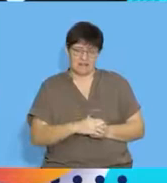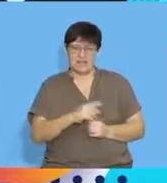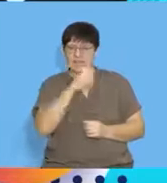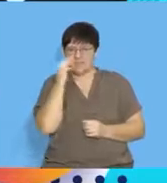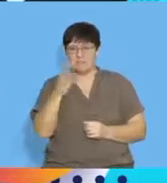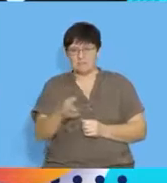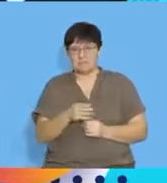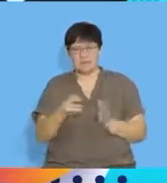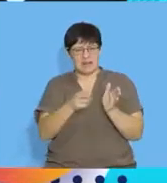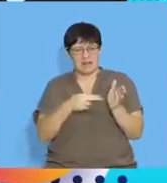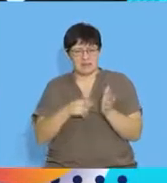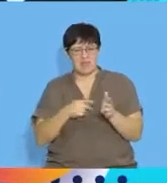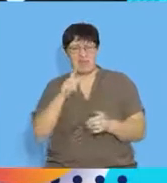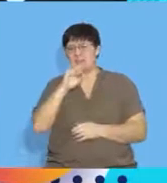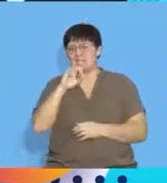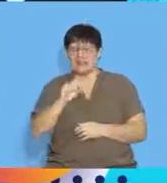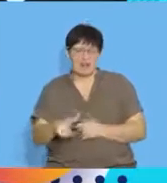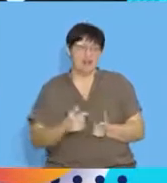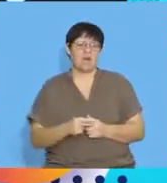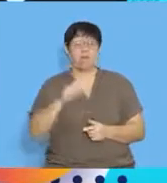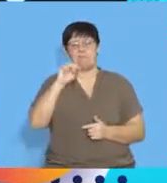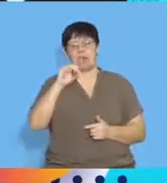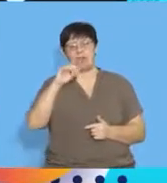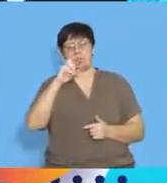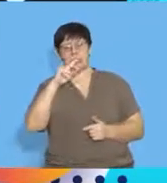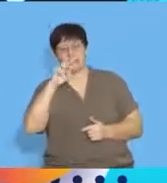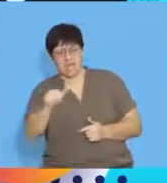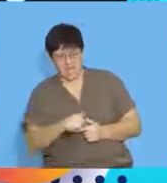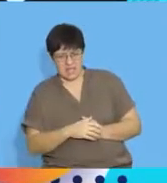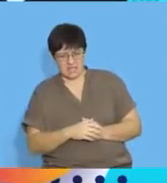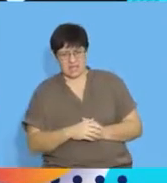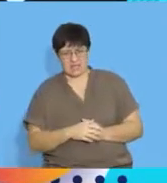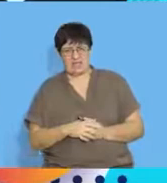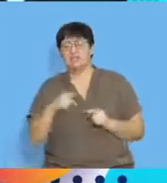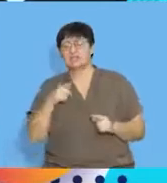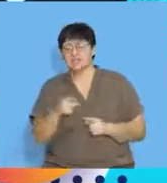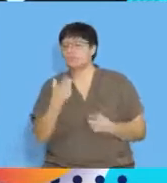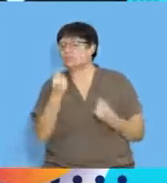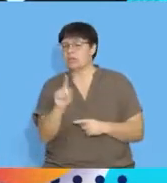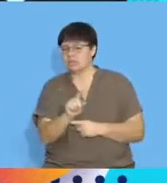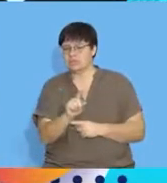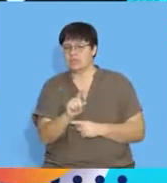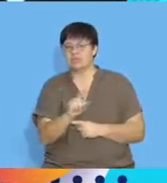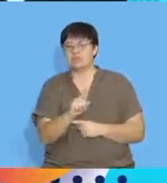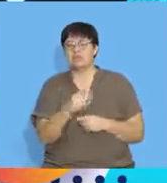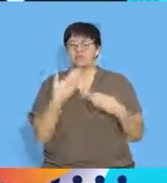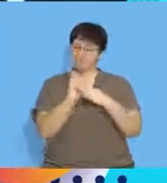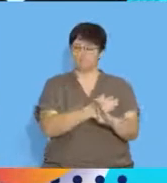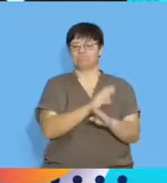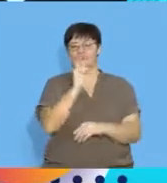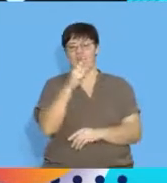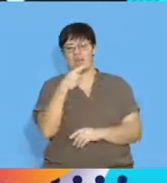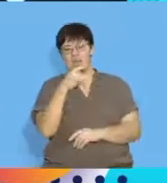brand naming, but Lamazole or Mycota, right? And what that does is, it's again antifungal cream, but it's going to, very